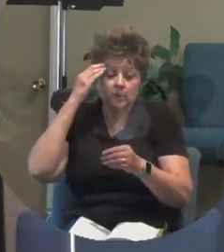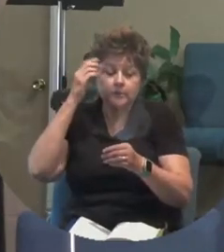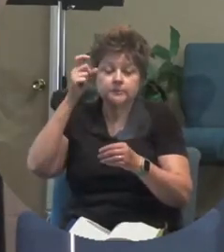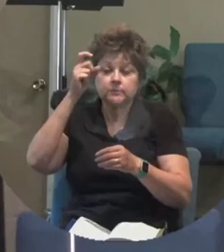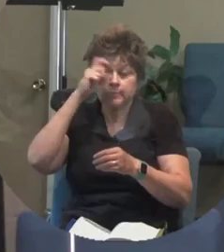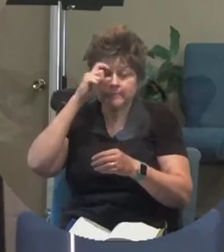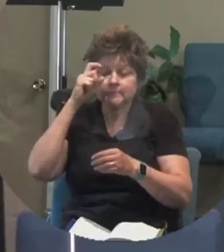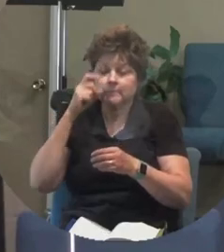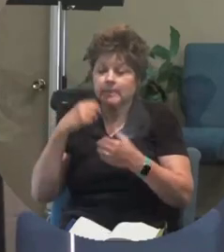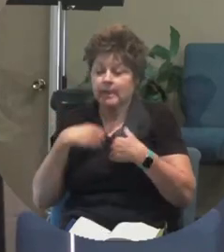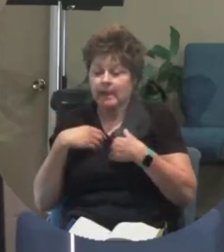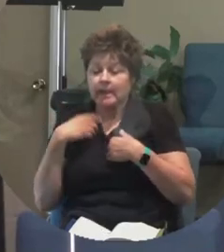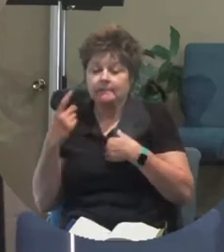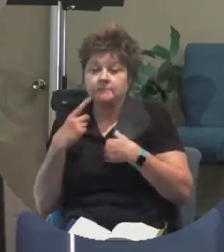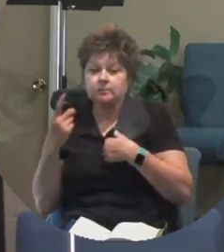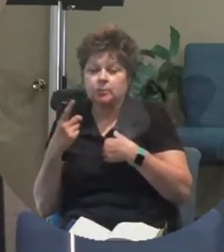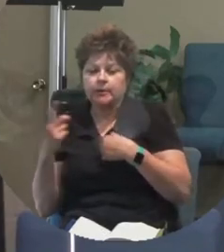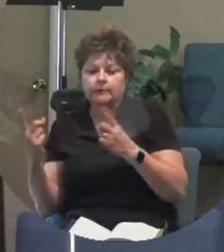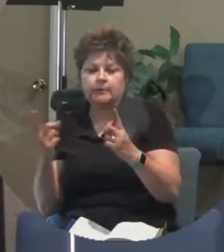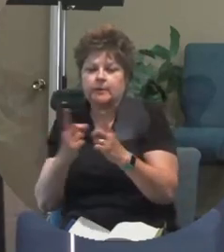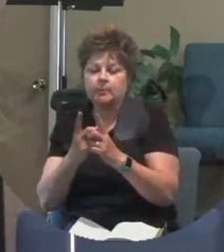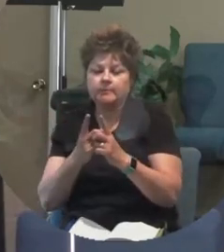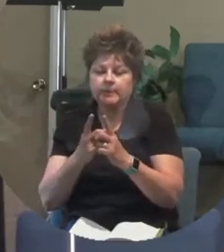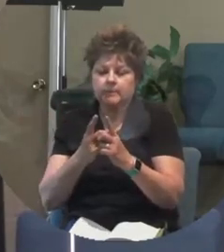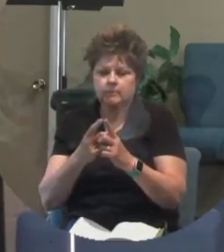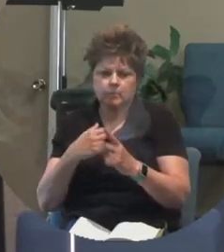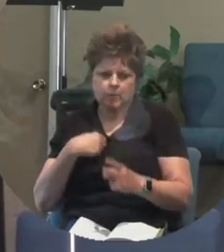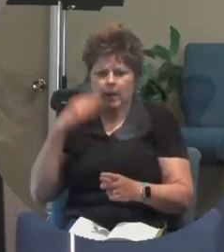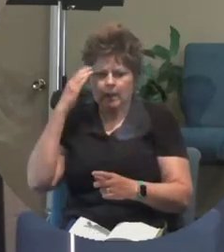up come to you and say, but I know better?